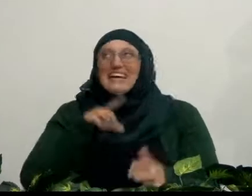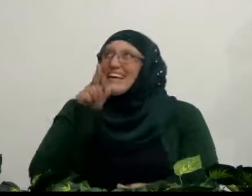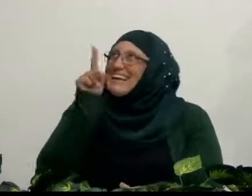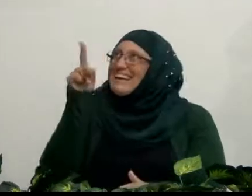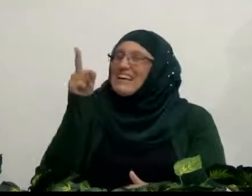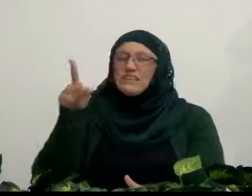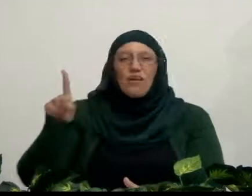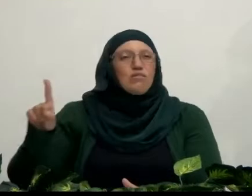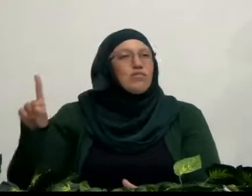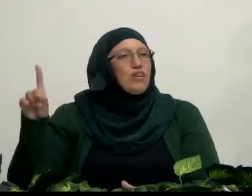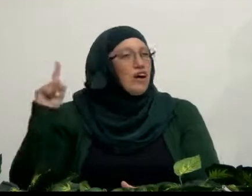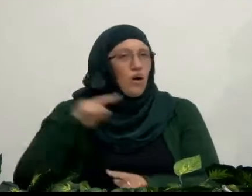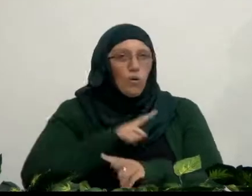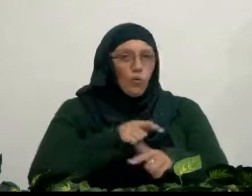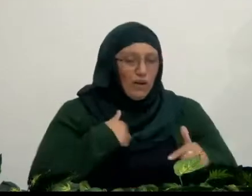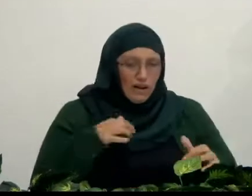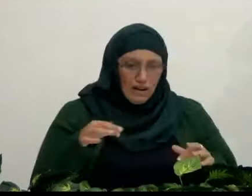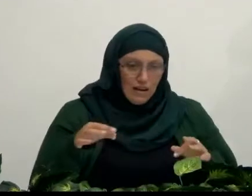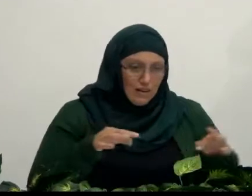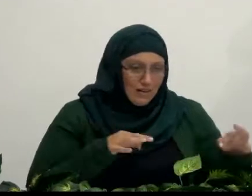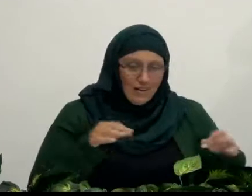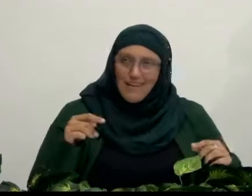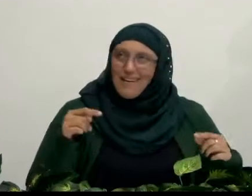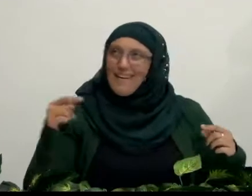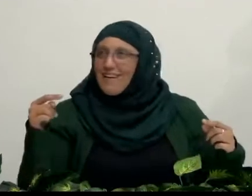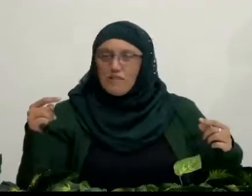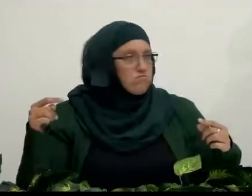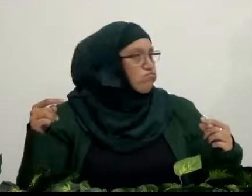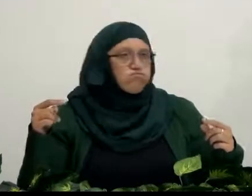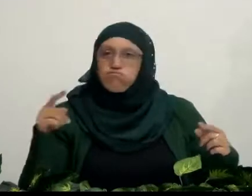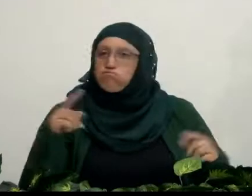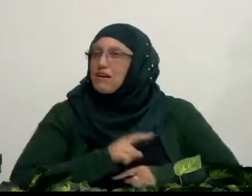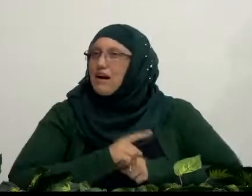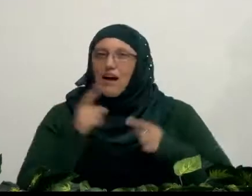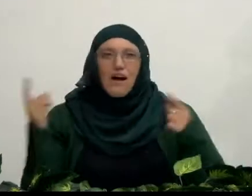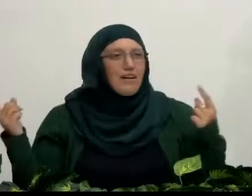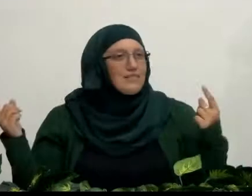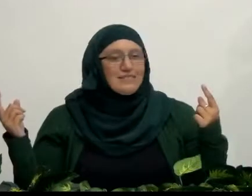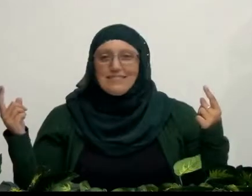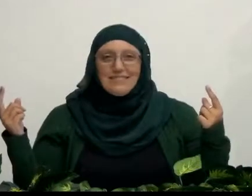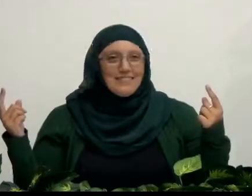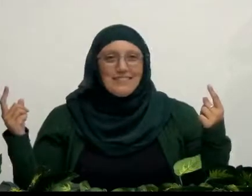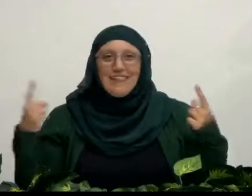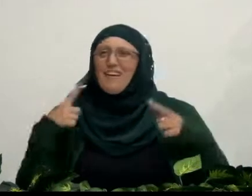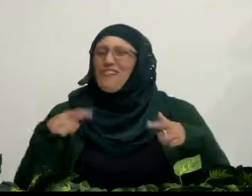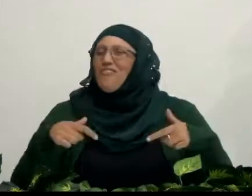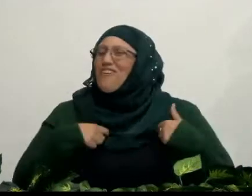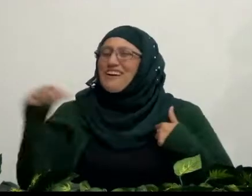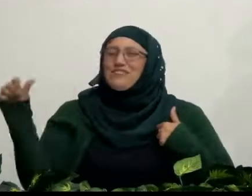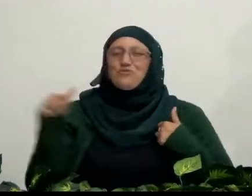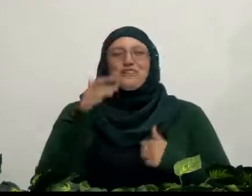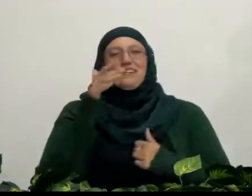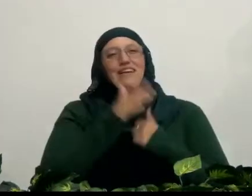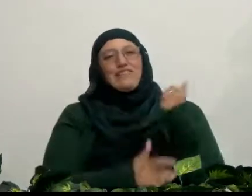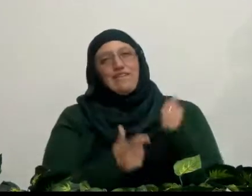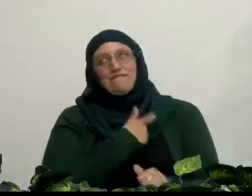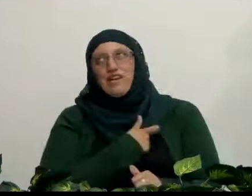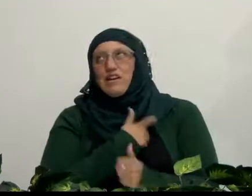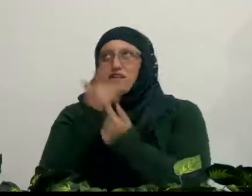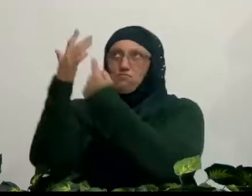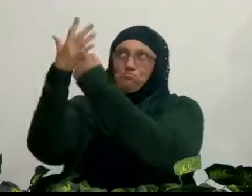whose designs nobody should feel secure, nor should anyone ever fear his oppression.